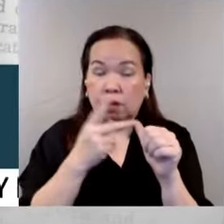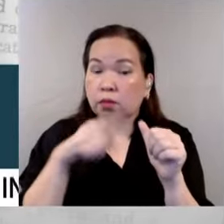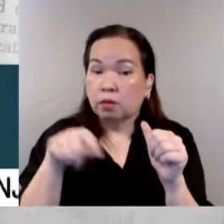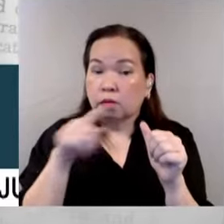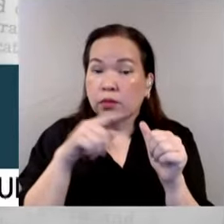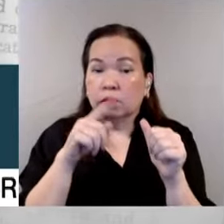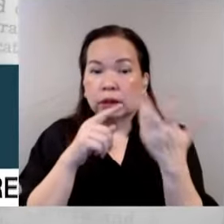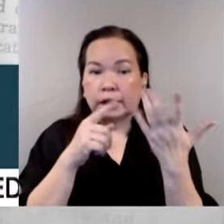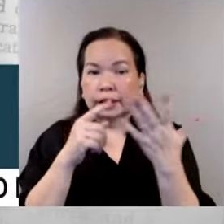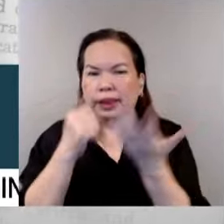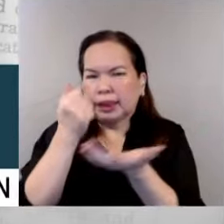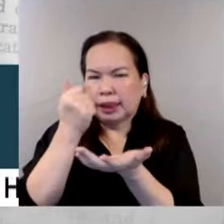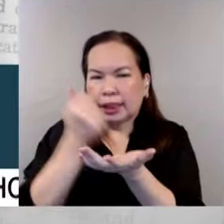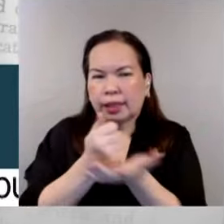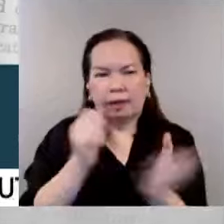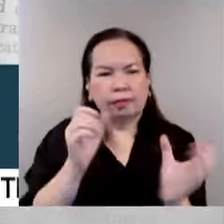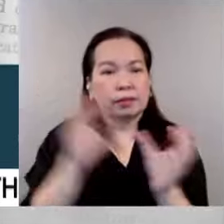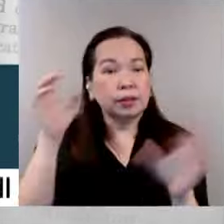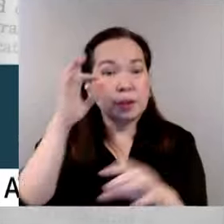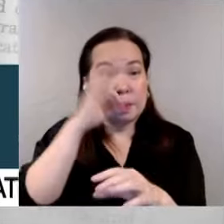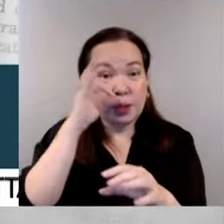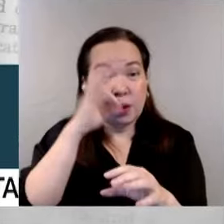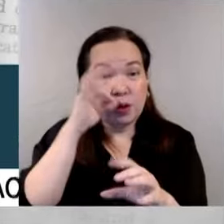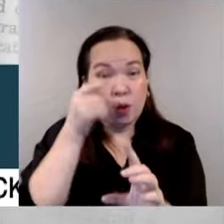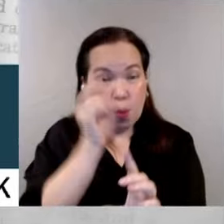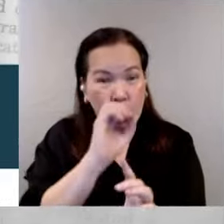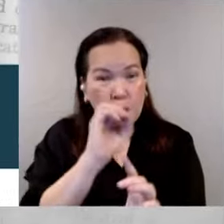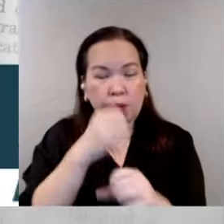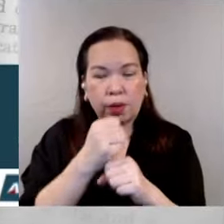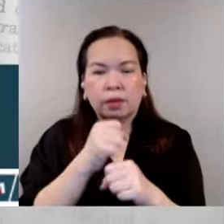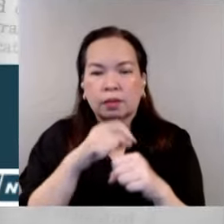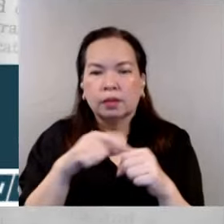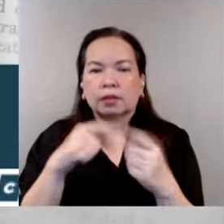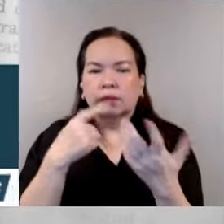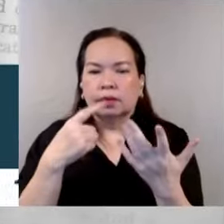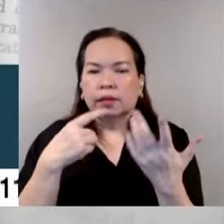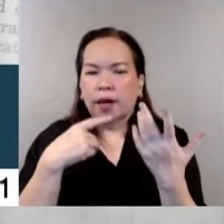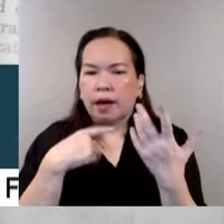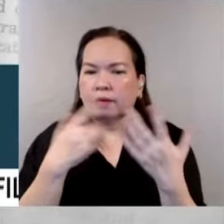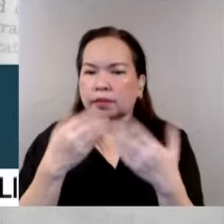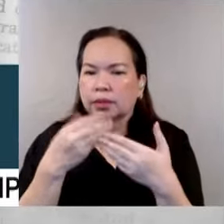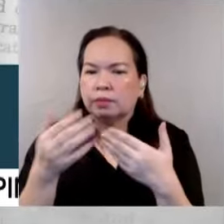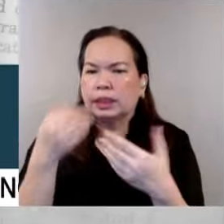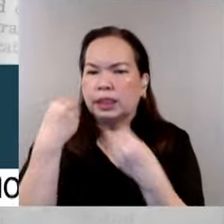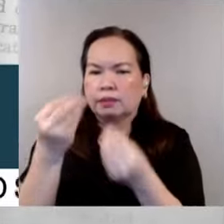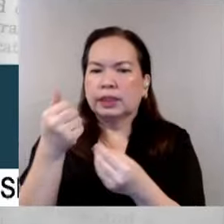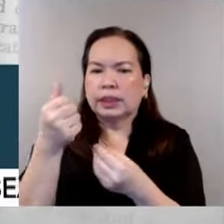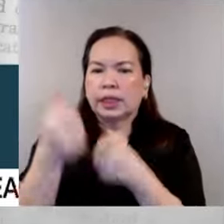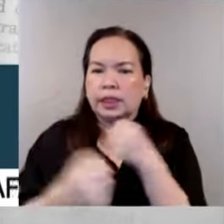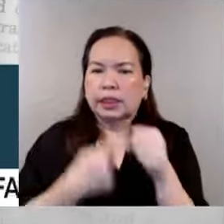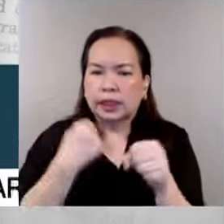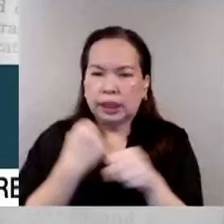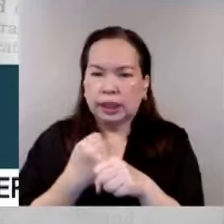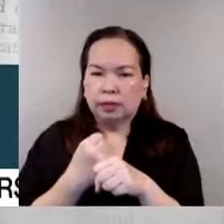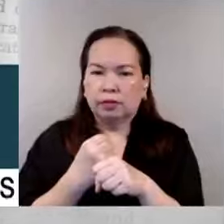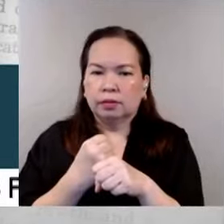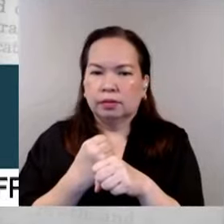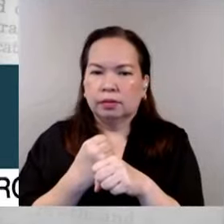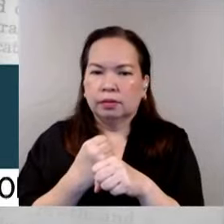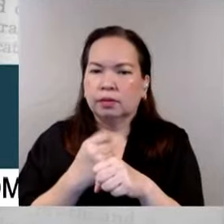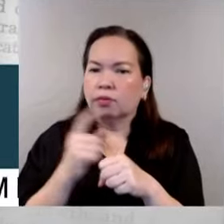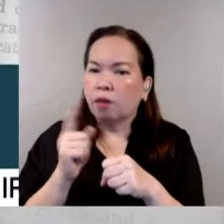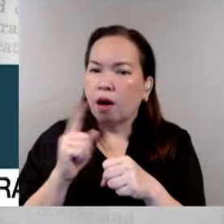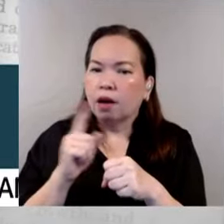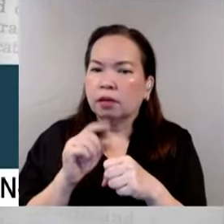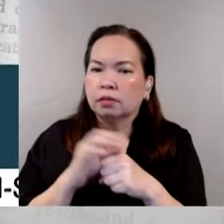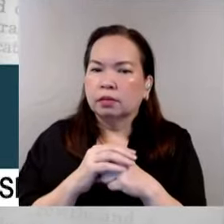Pinoy strategy shall be guaranteed in government procurement for a period of 10 years, with a few exceptions. These exceptions are